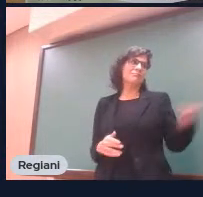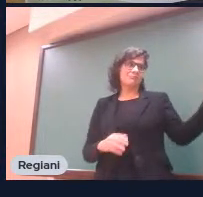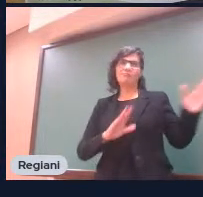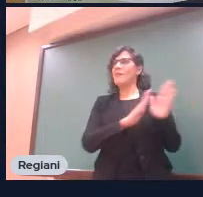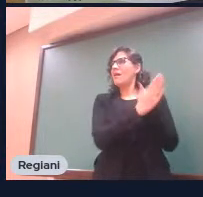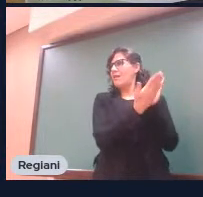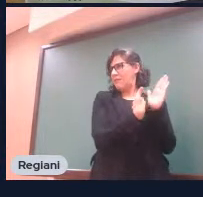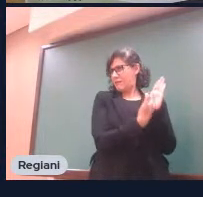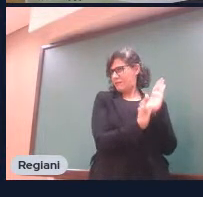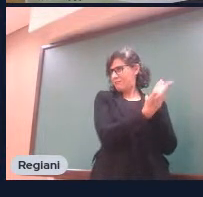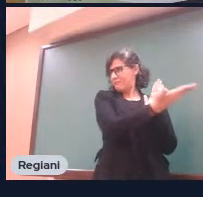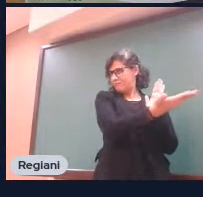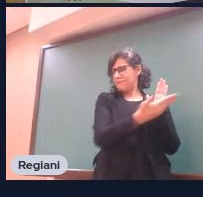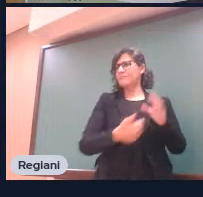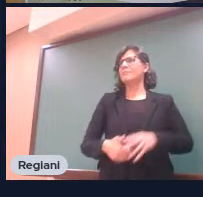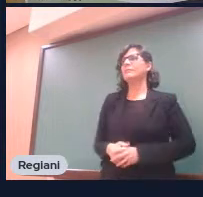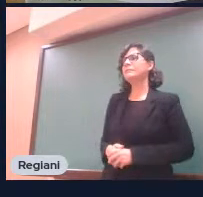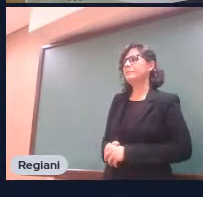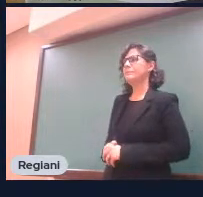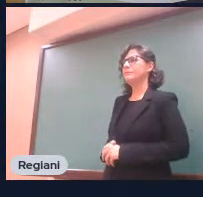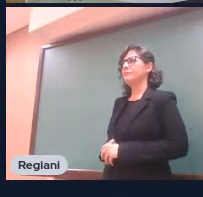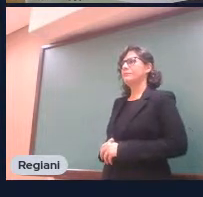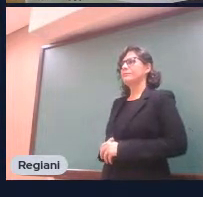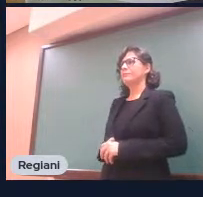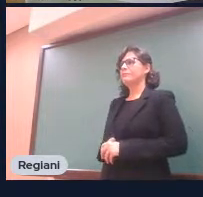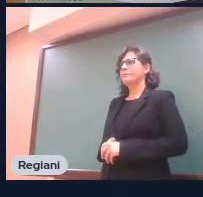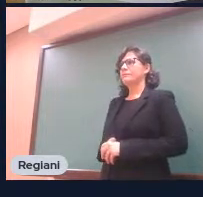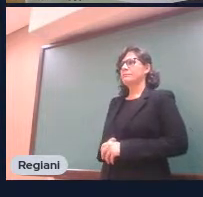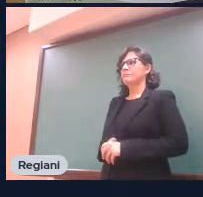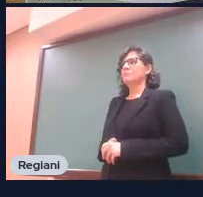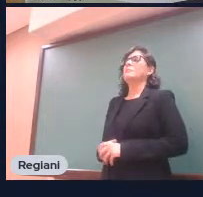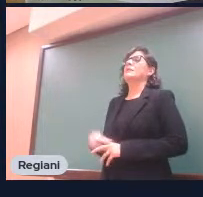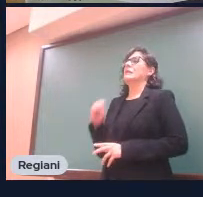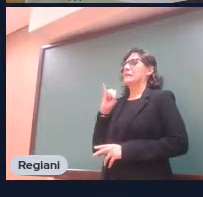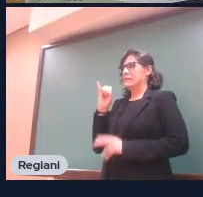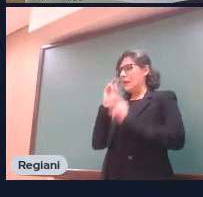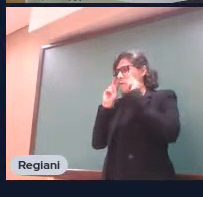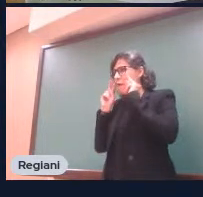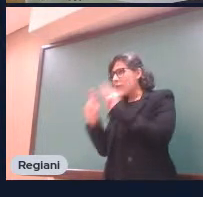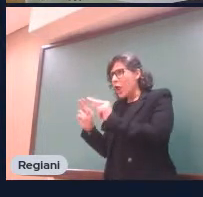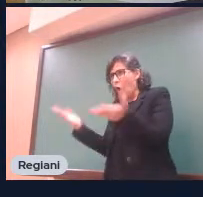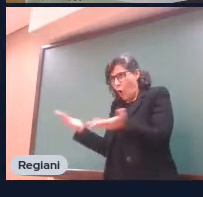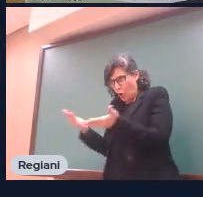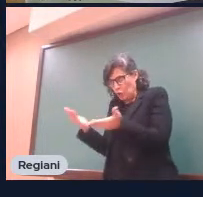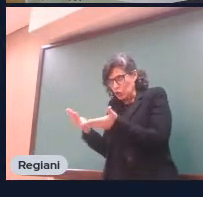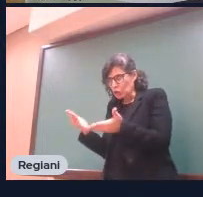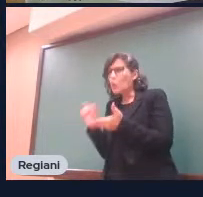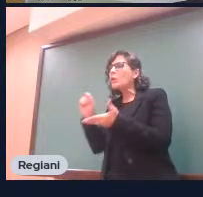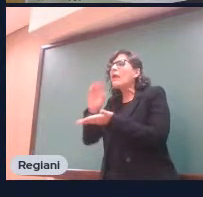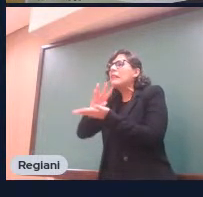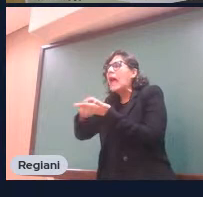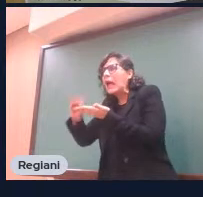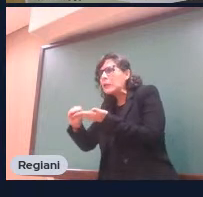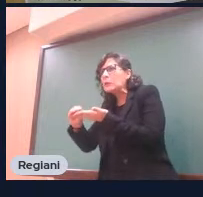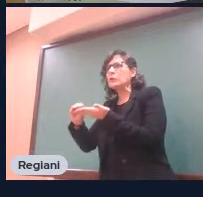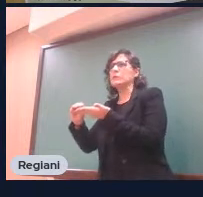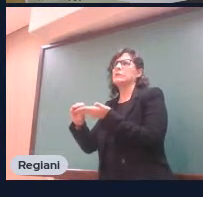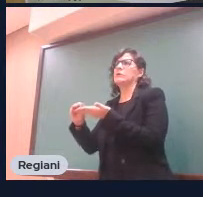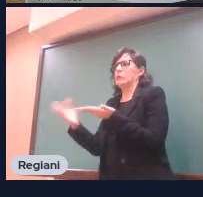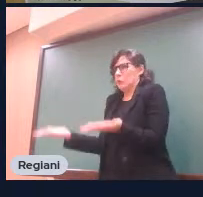Now, if you look at the dictionary field today, you will see that people try to call some